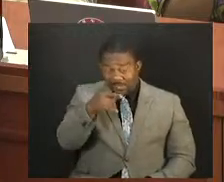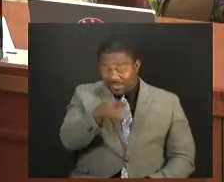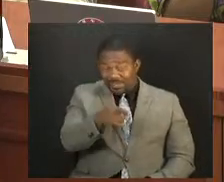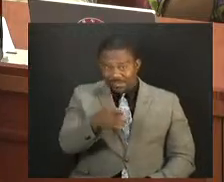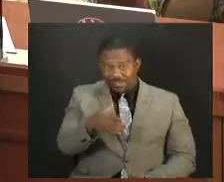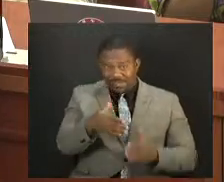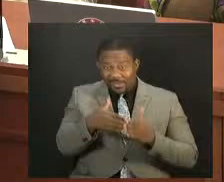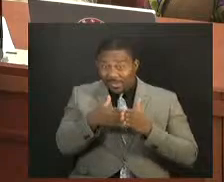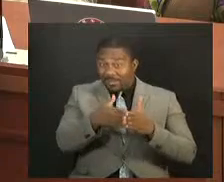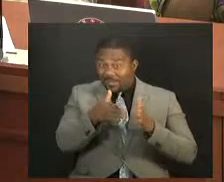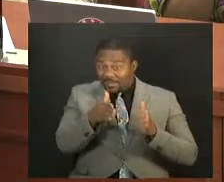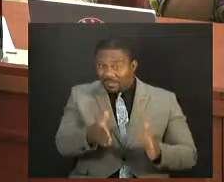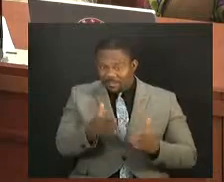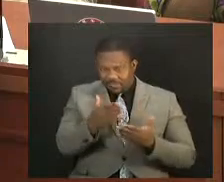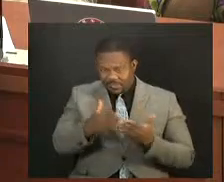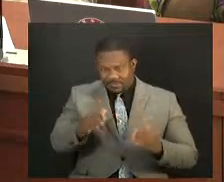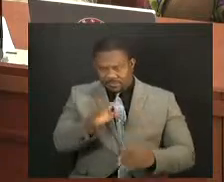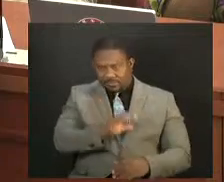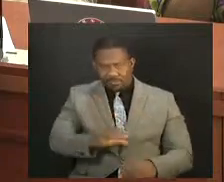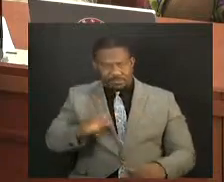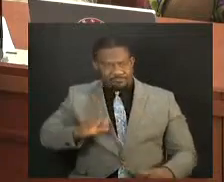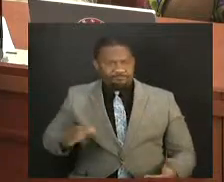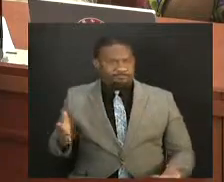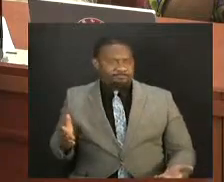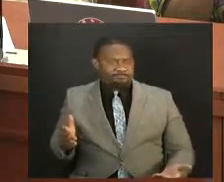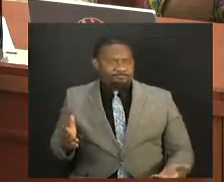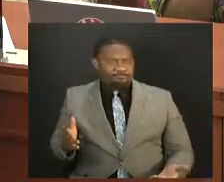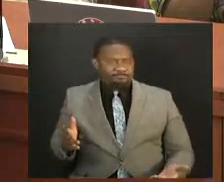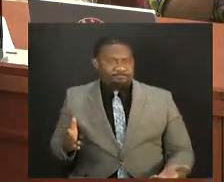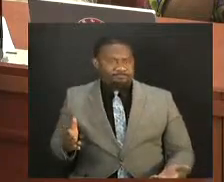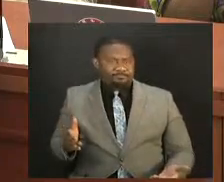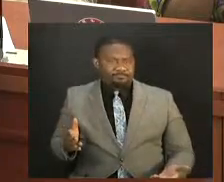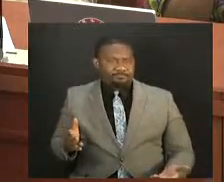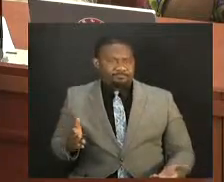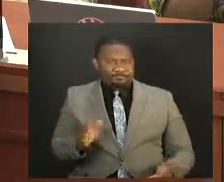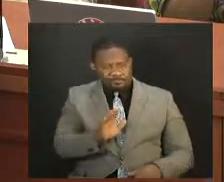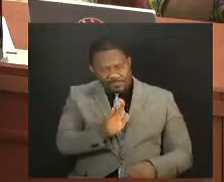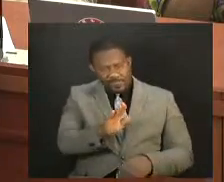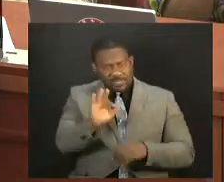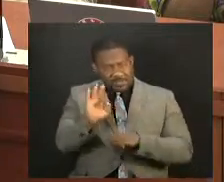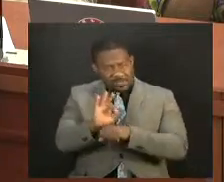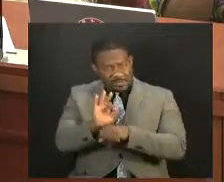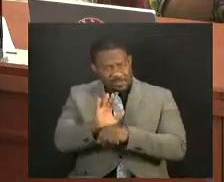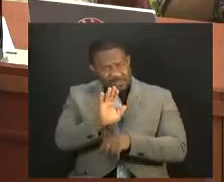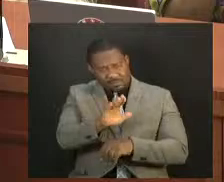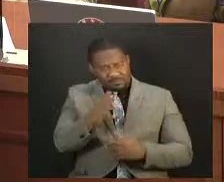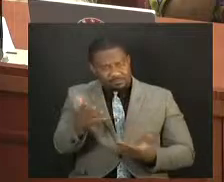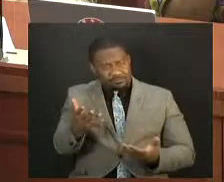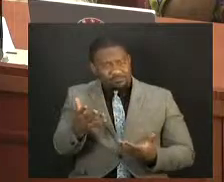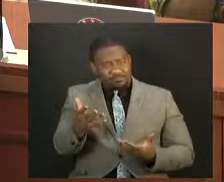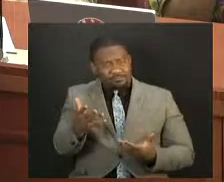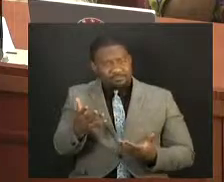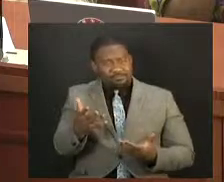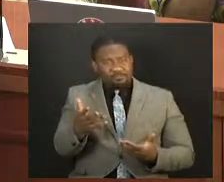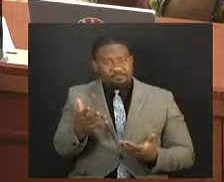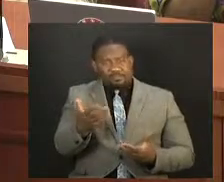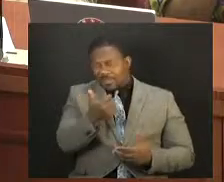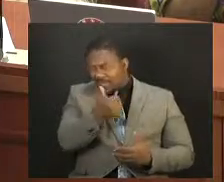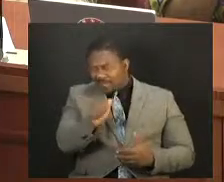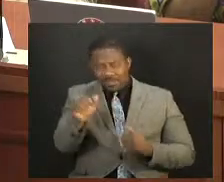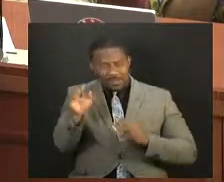can ask him a question about his functions in relation to that committee or any